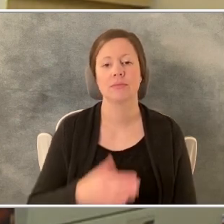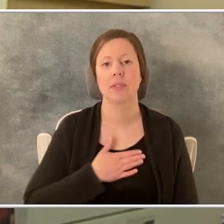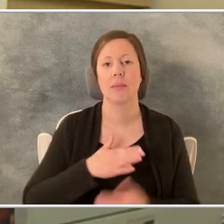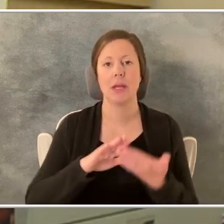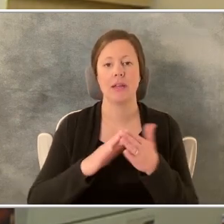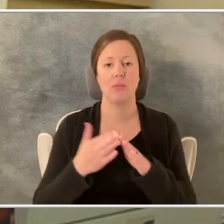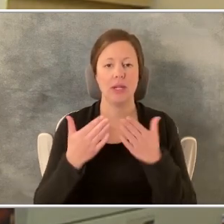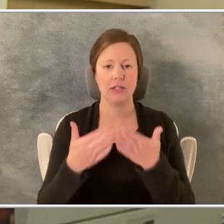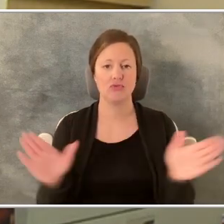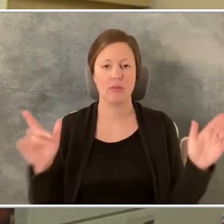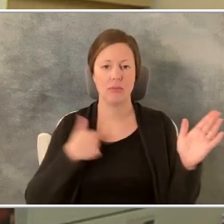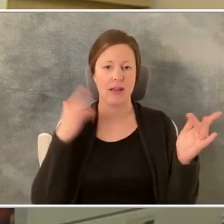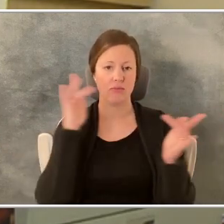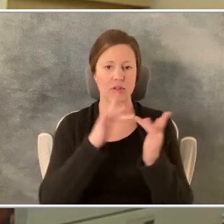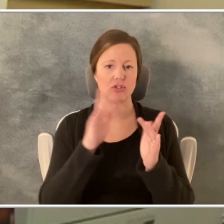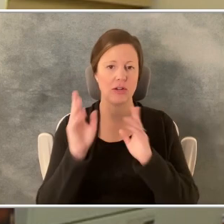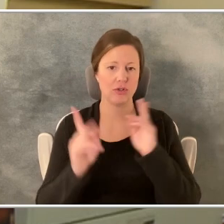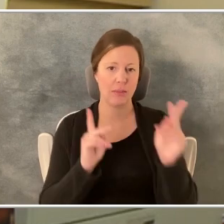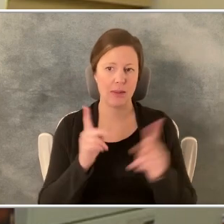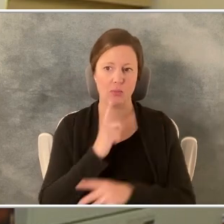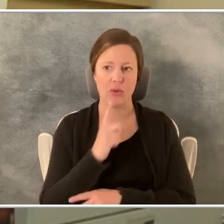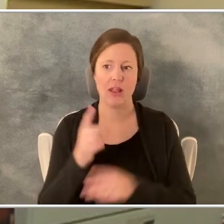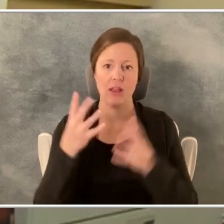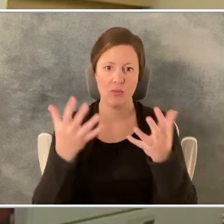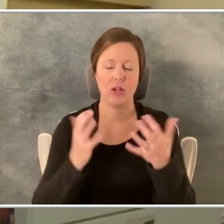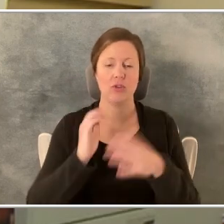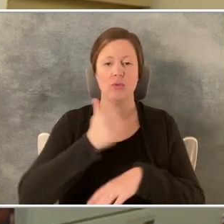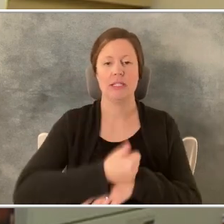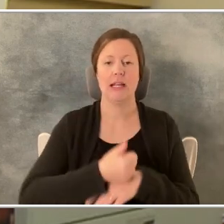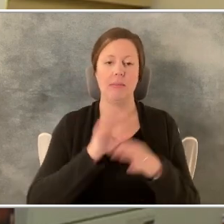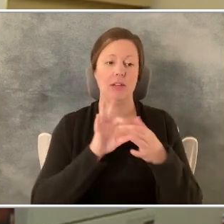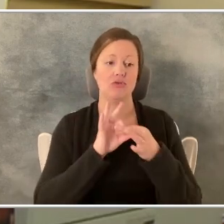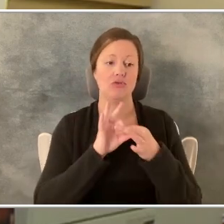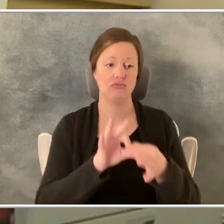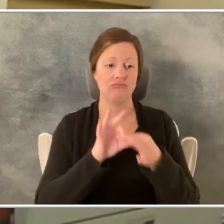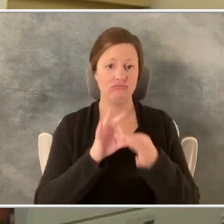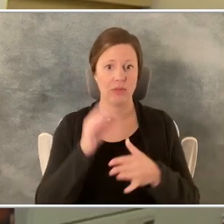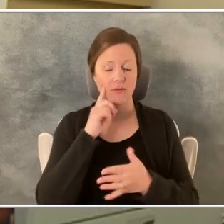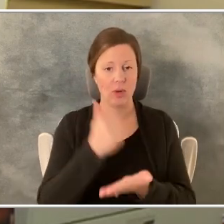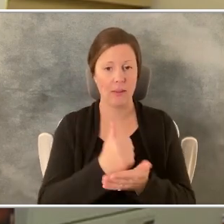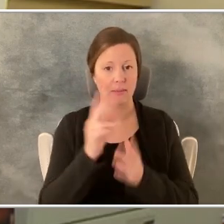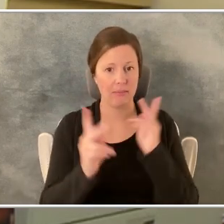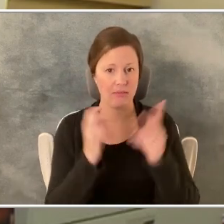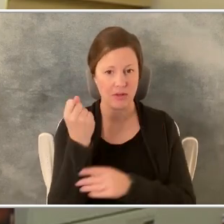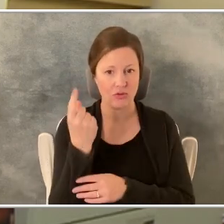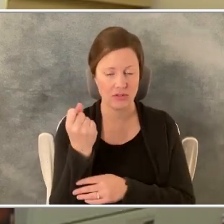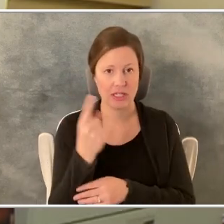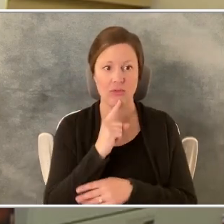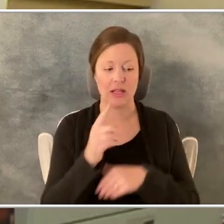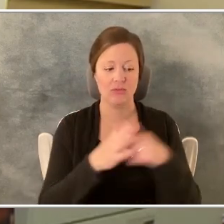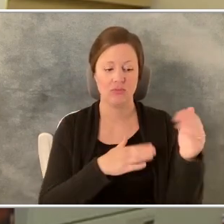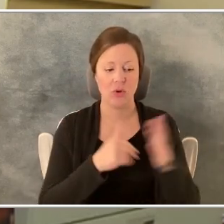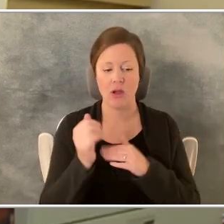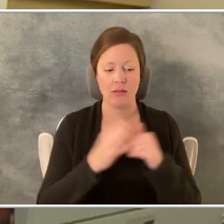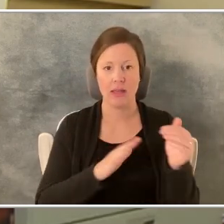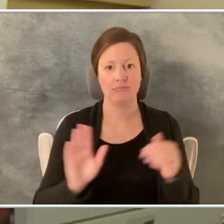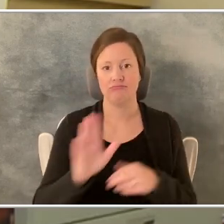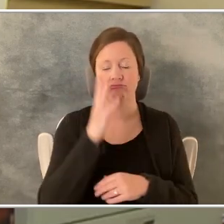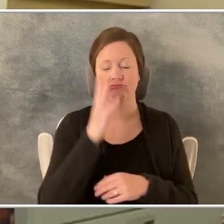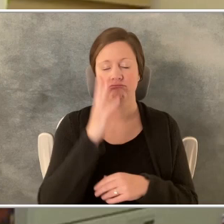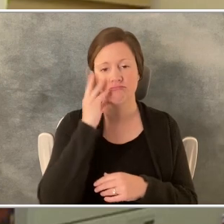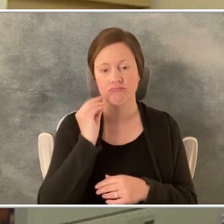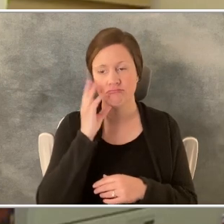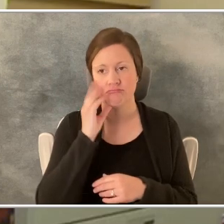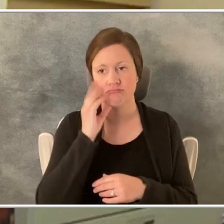to people, wanting to establish those connections to help people understand that regardless of what they're going through, what medical